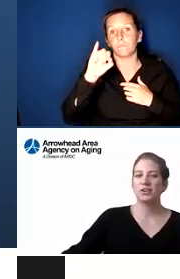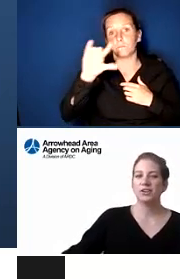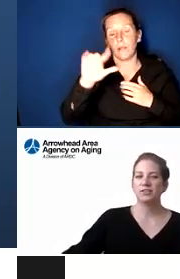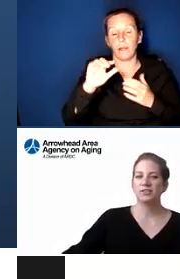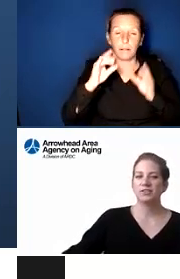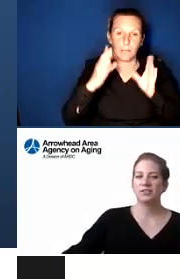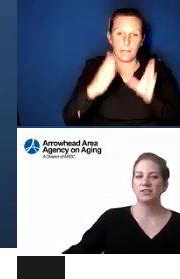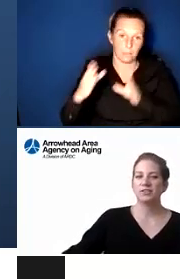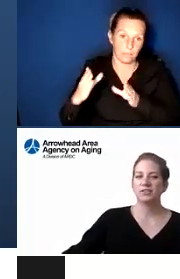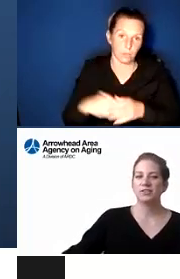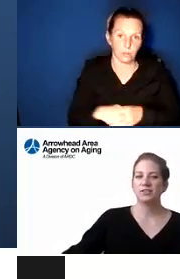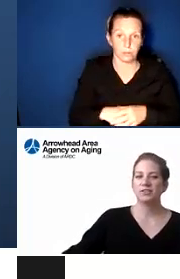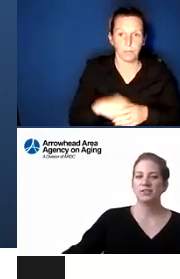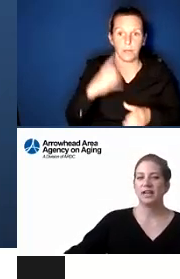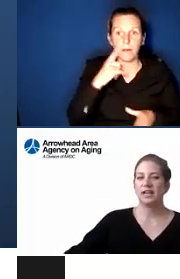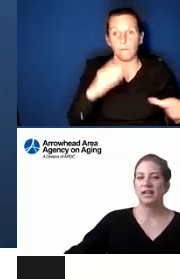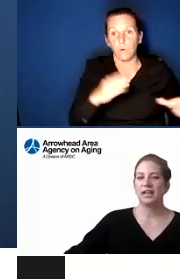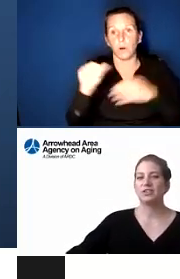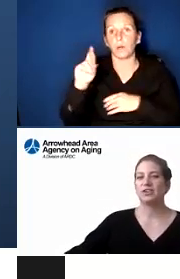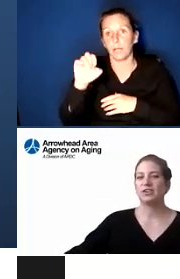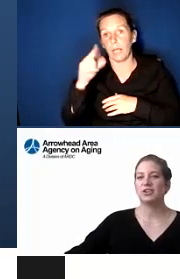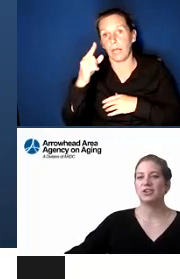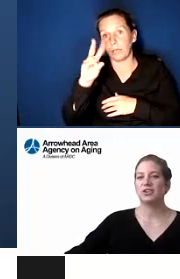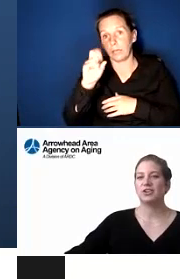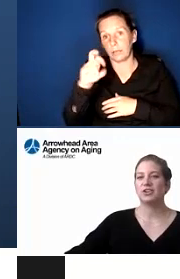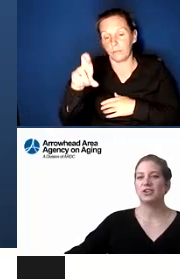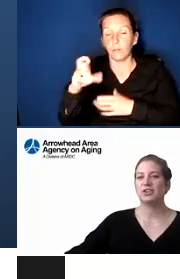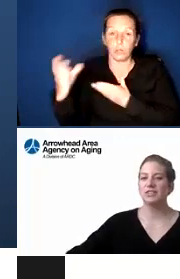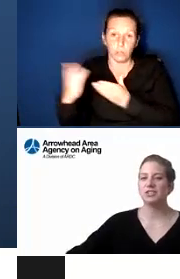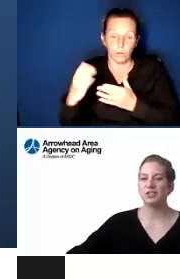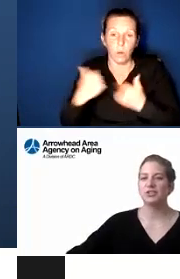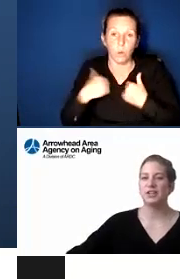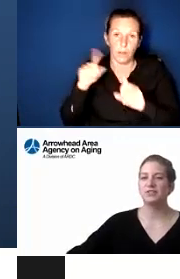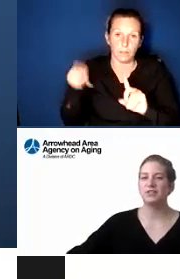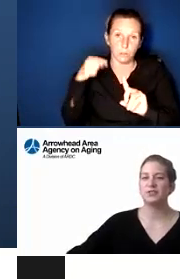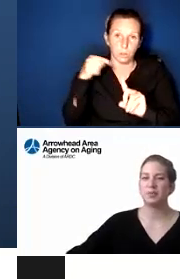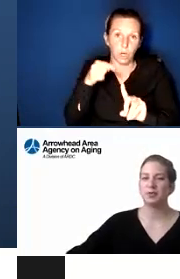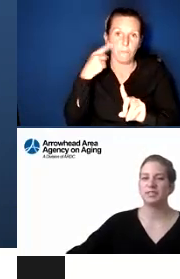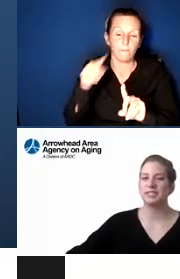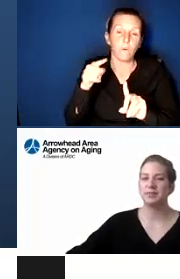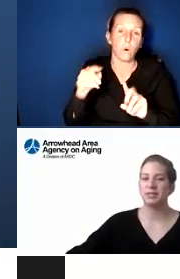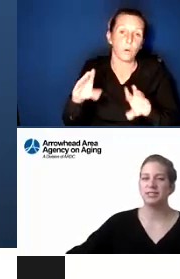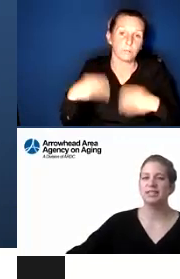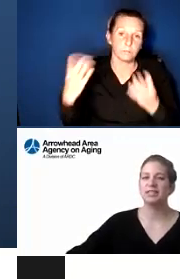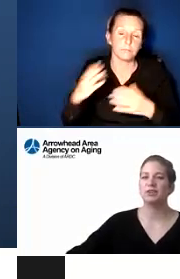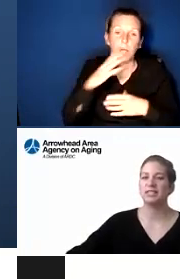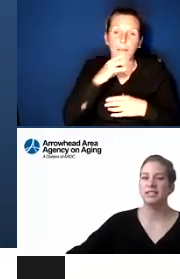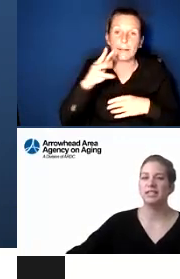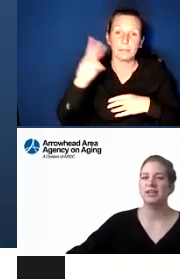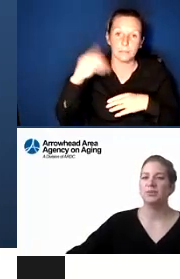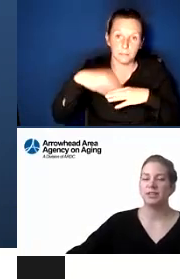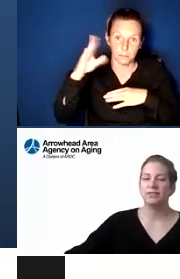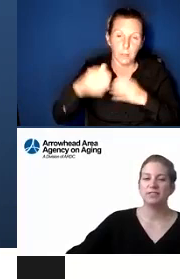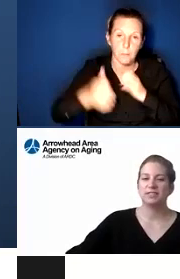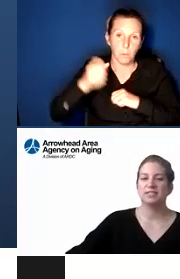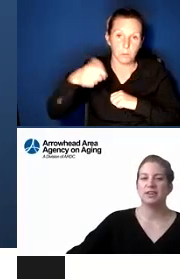for caregiver services, we have targeted to serve caregivers for persons 60 plus in greatest need,